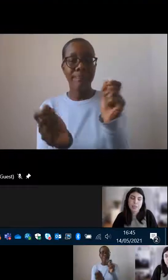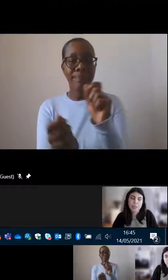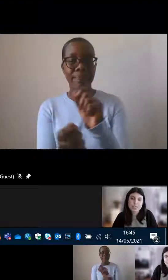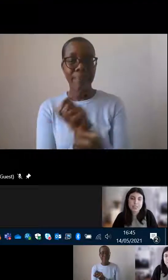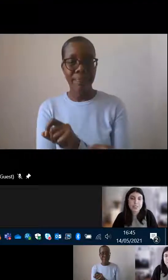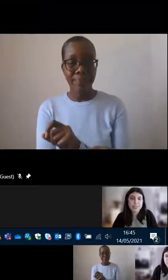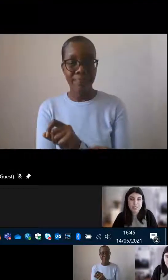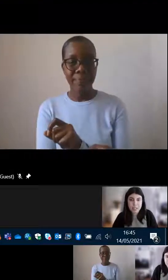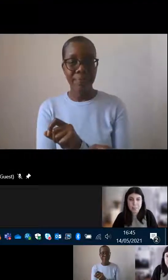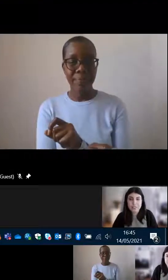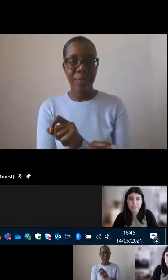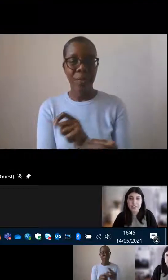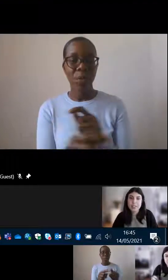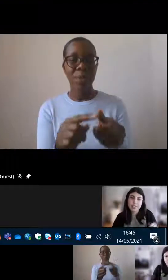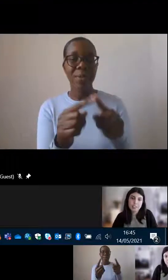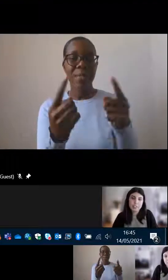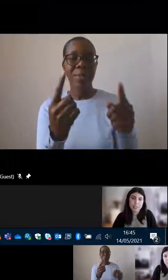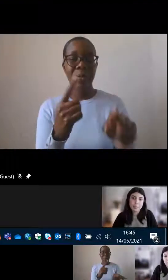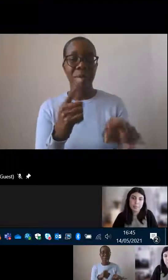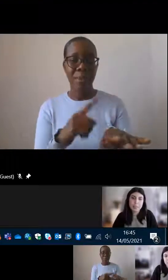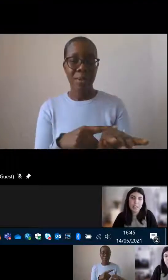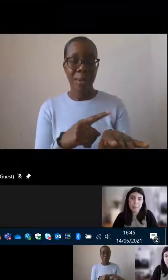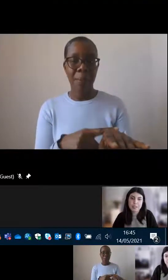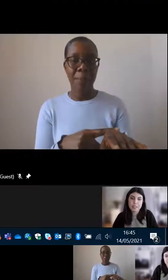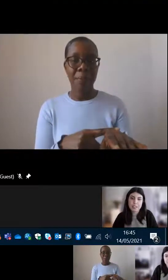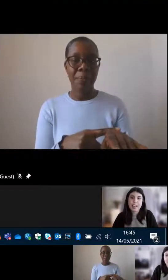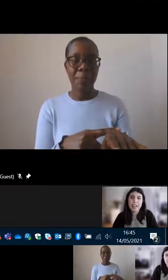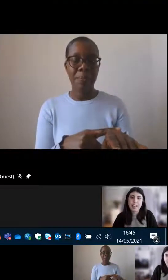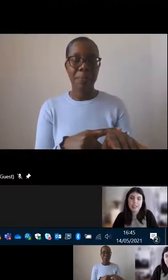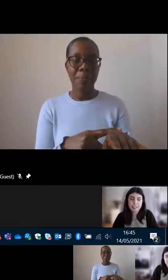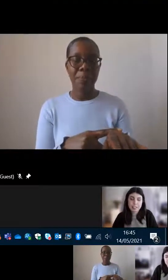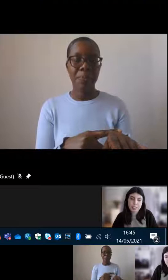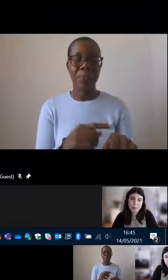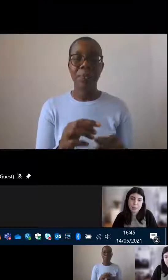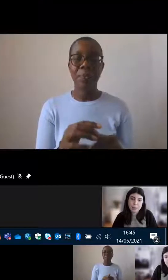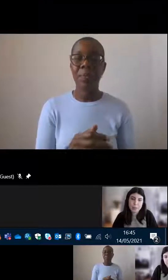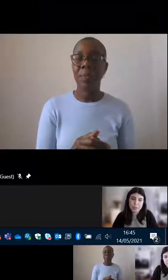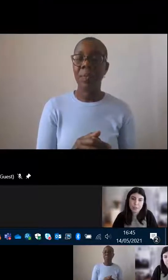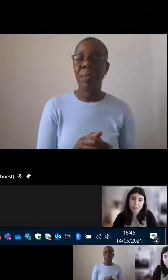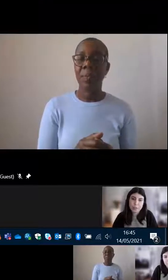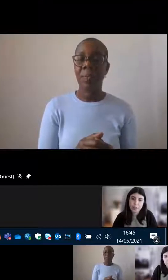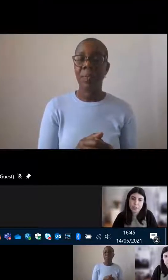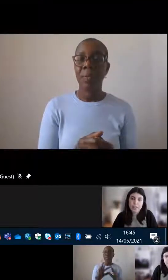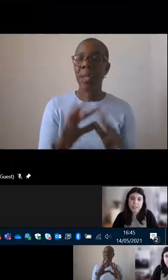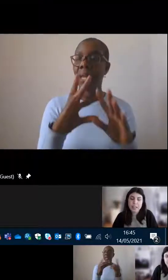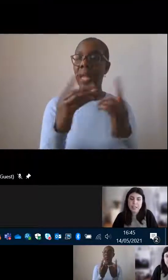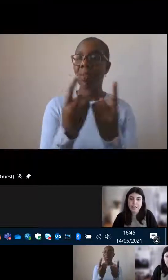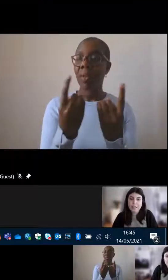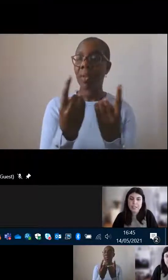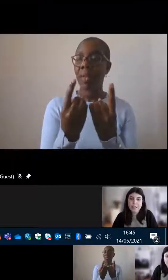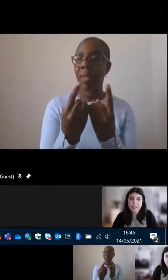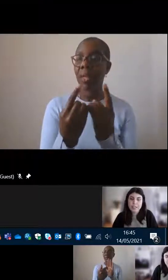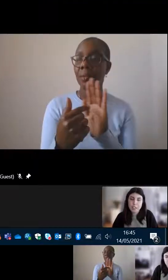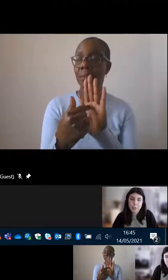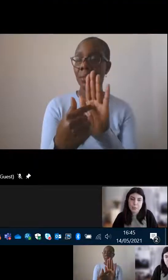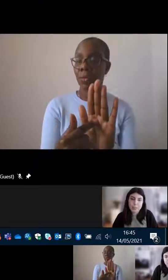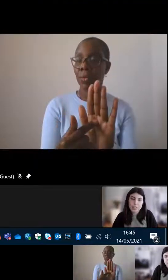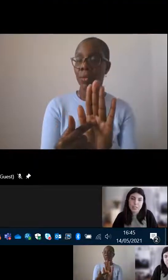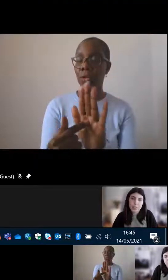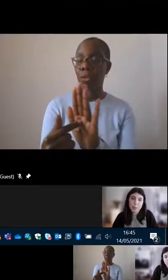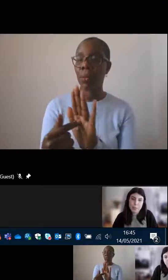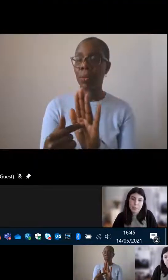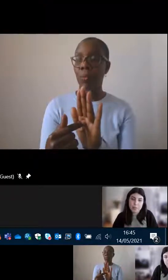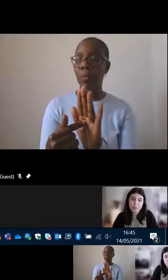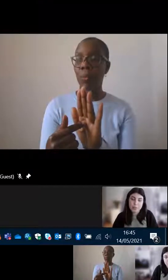be running at different times this year. However, everything that I'm about to show you is